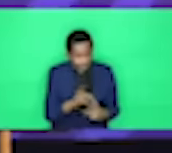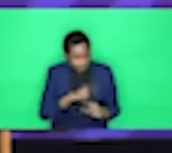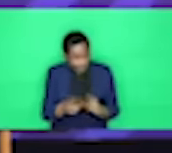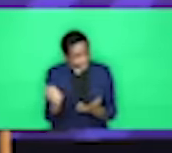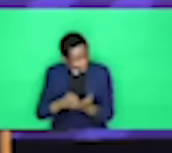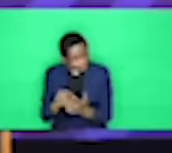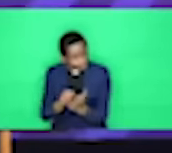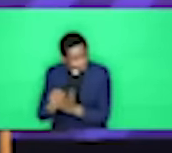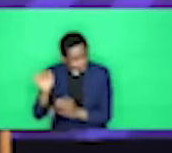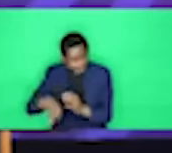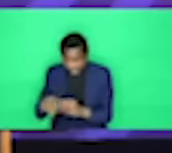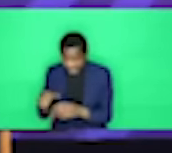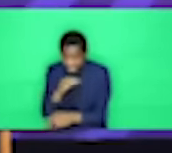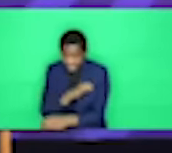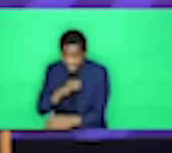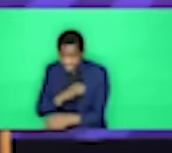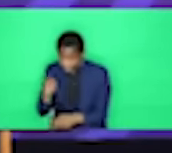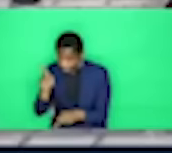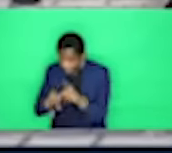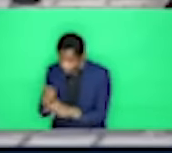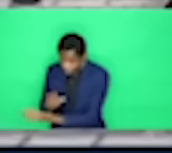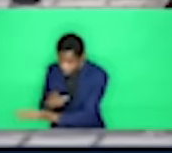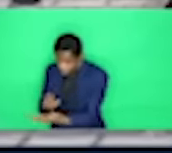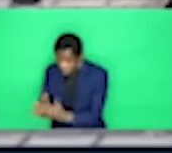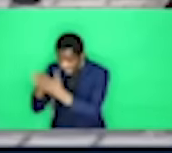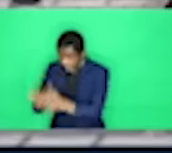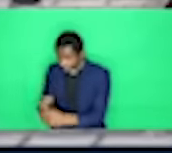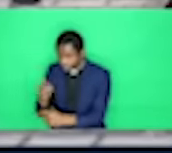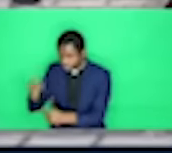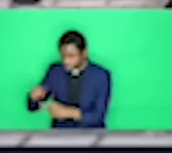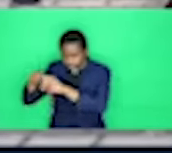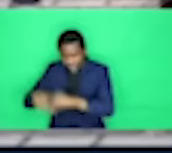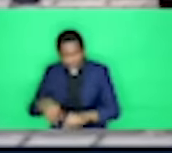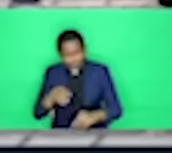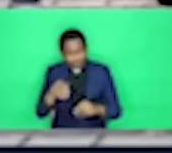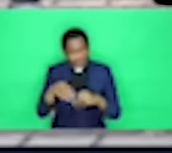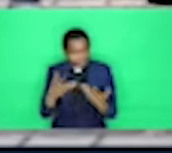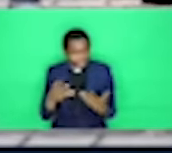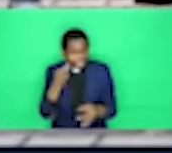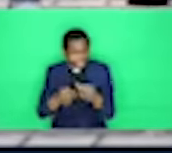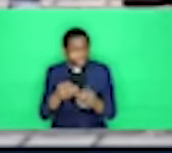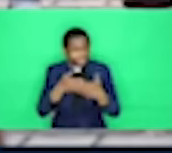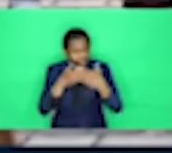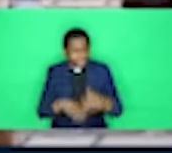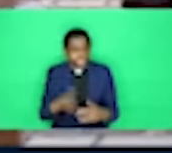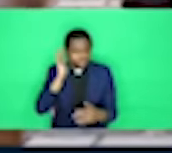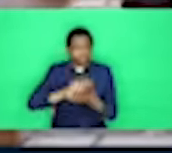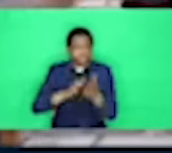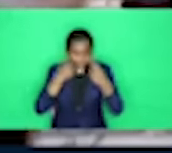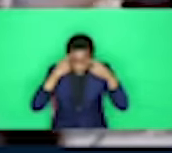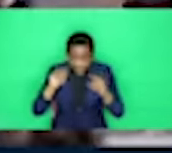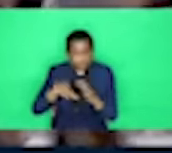the people a leader surveys will determine whether the leader succeeds or otherwise.